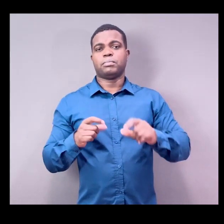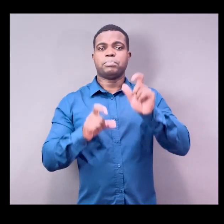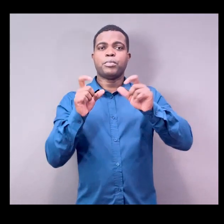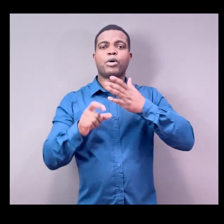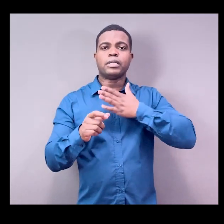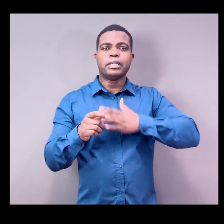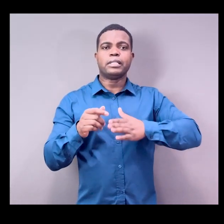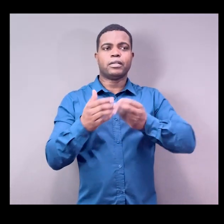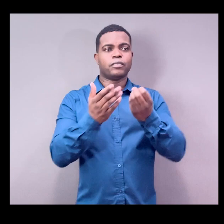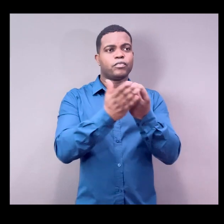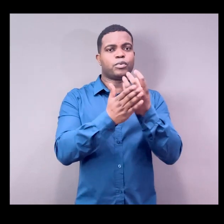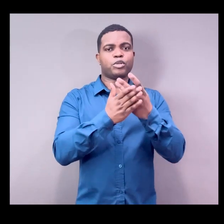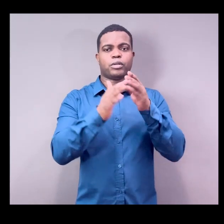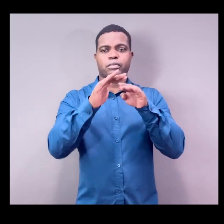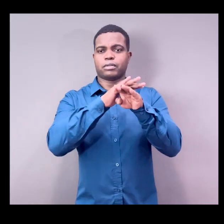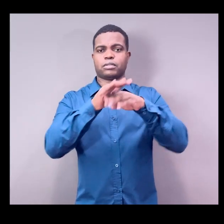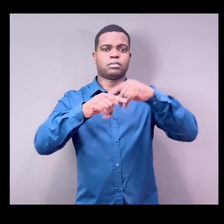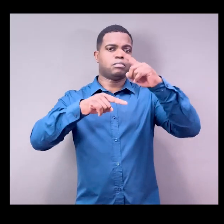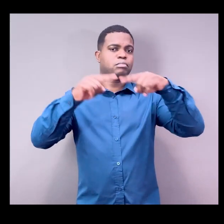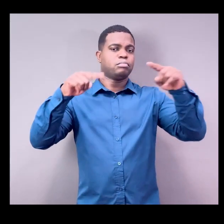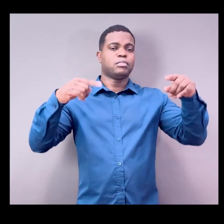example, if